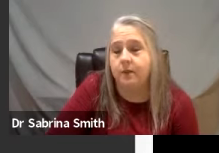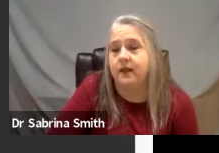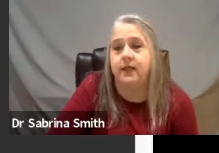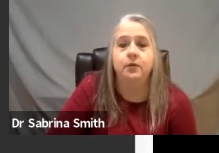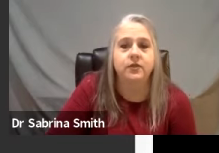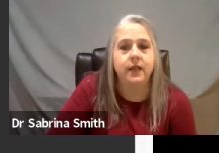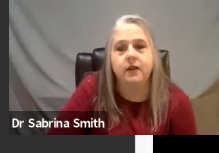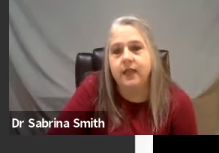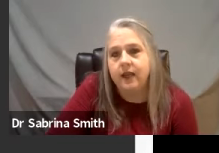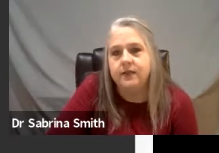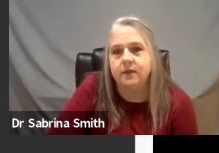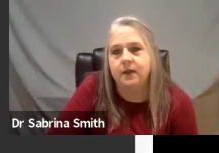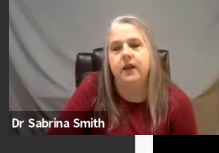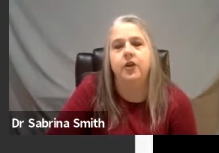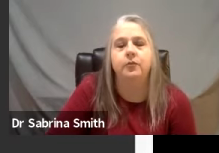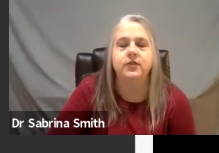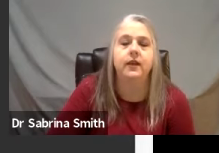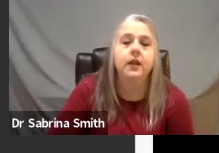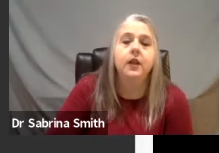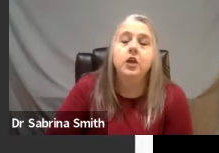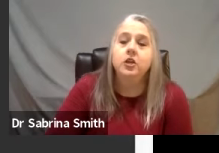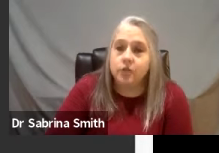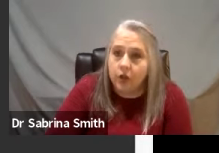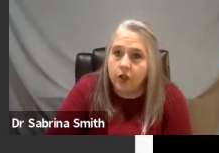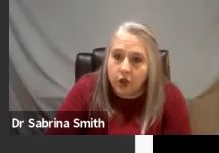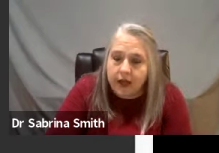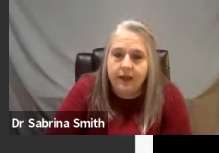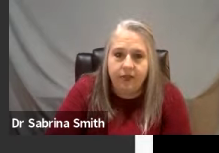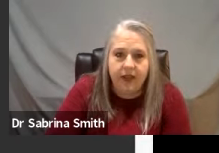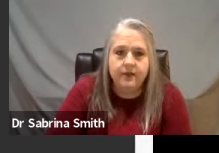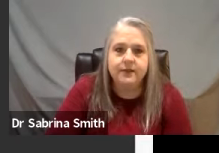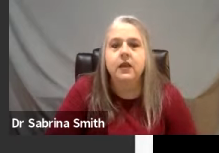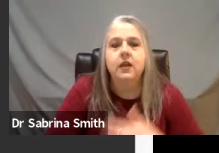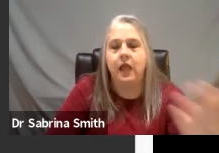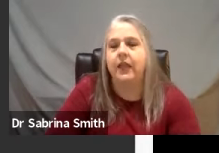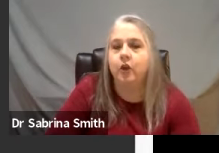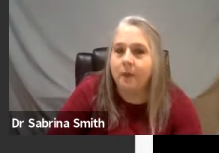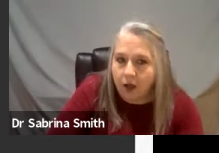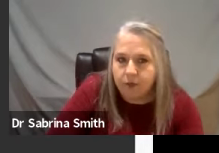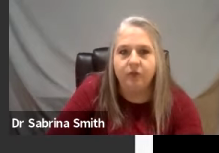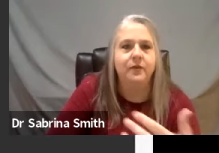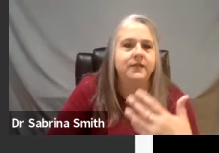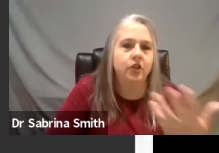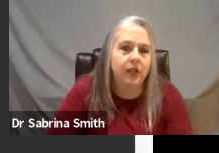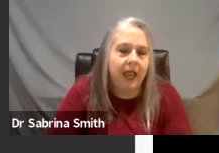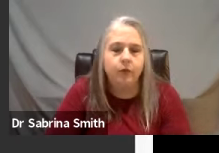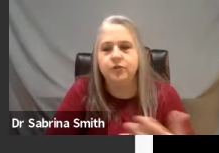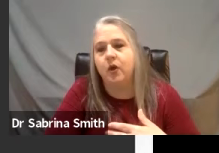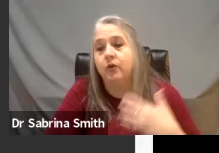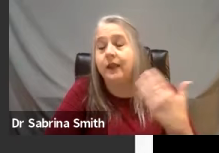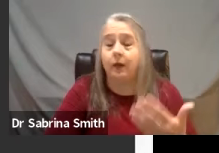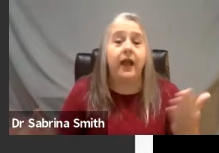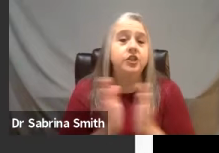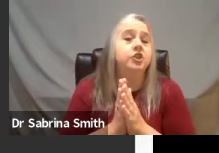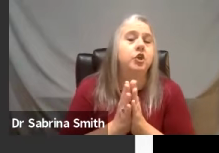rocking at about 10%. 10 is going to be about 100%. So they're looking at things like your mouth movements and your language